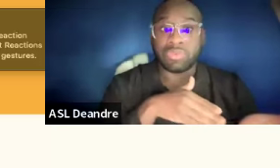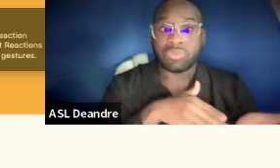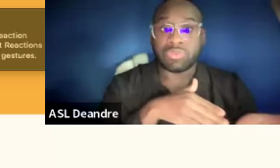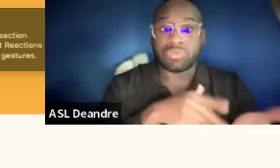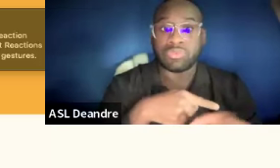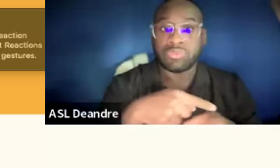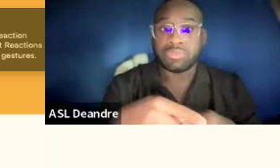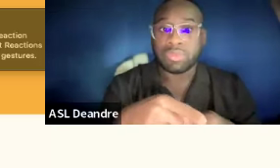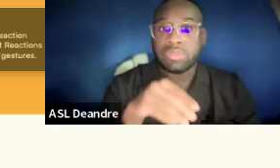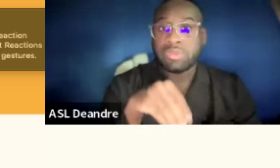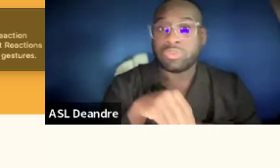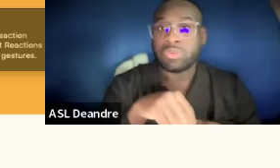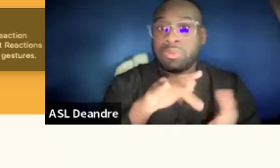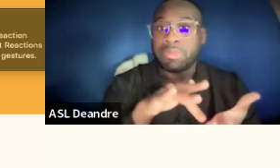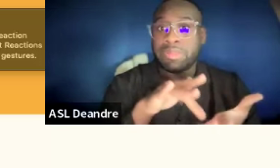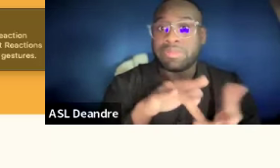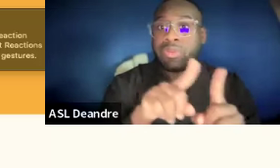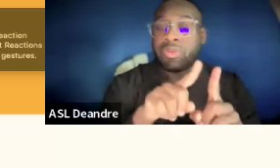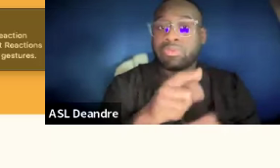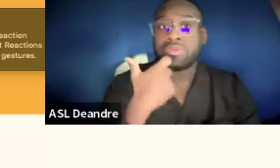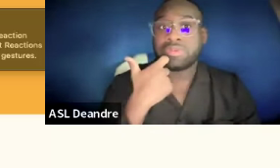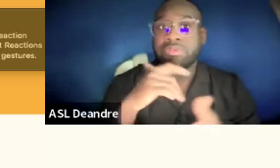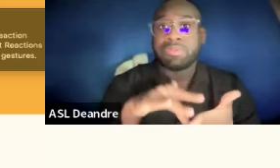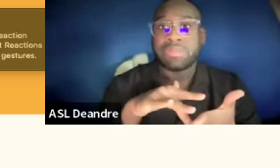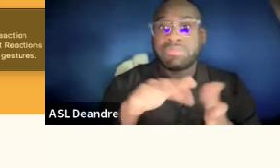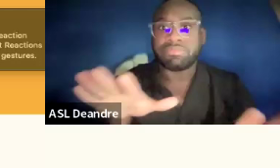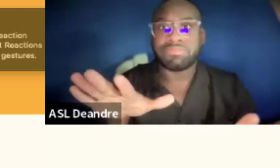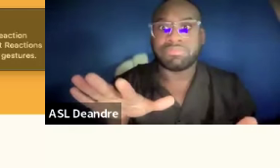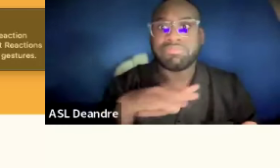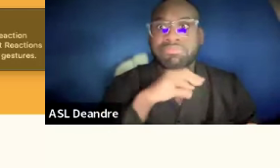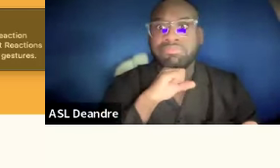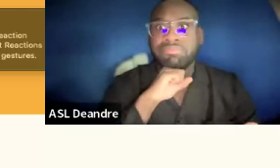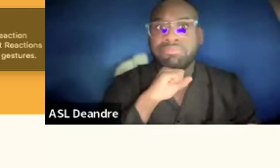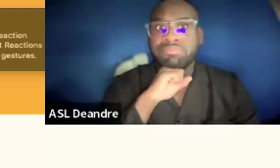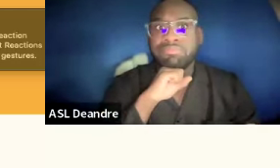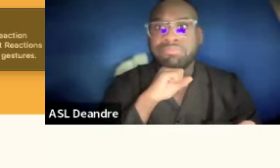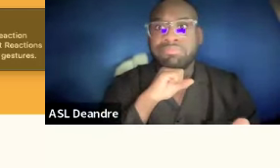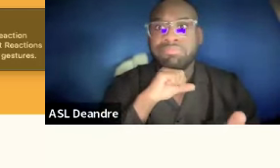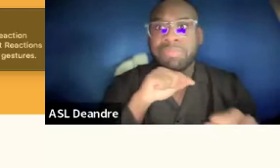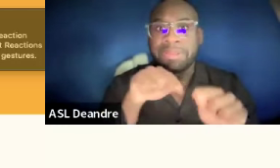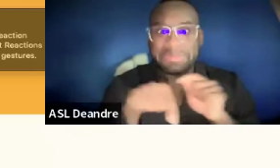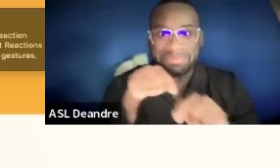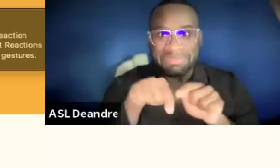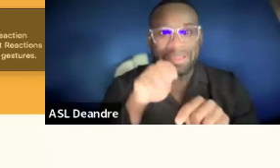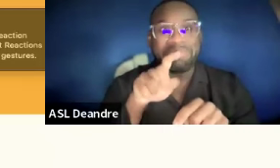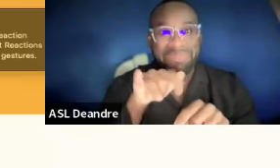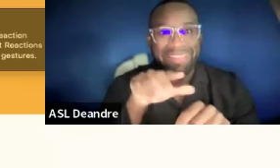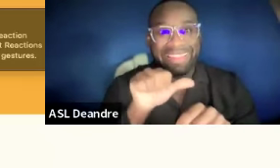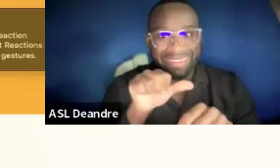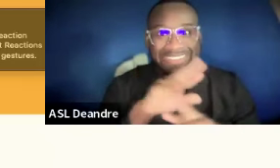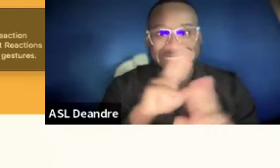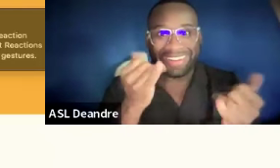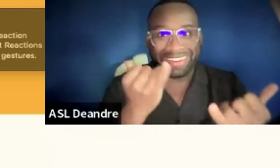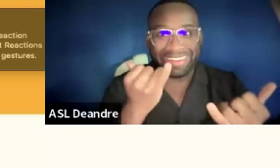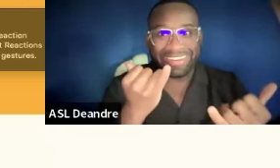internal medicine and addiction medicine at, we're gonna pivot back to Melinda. Melinda, are